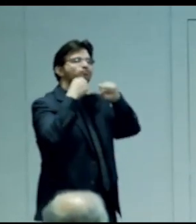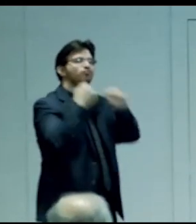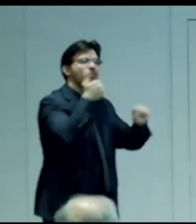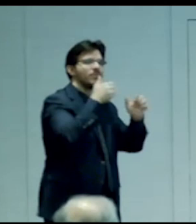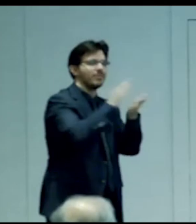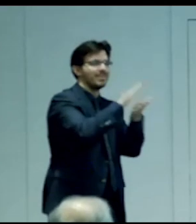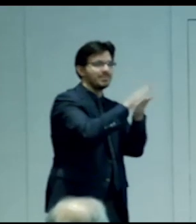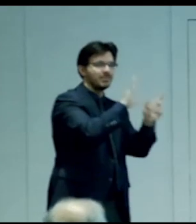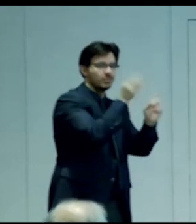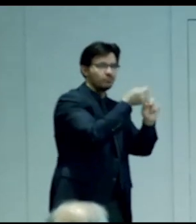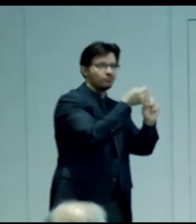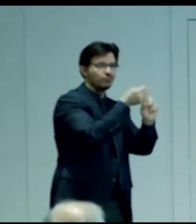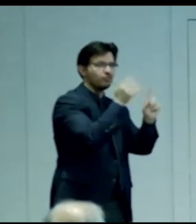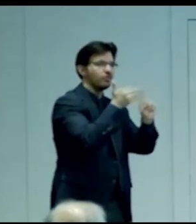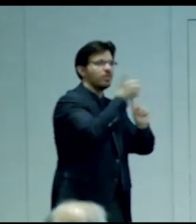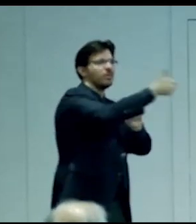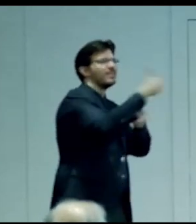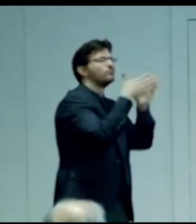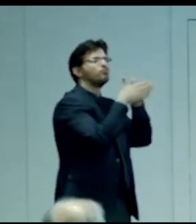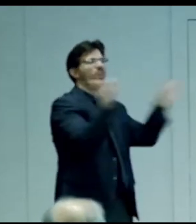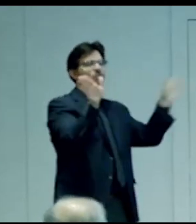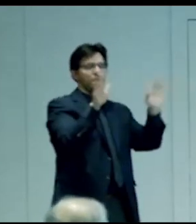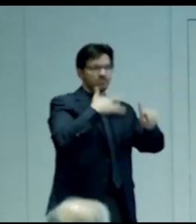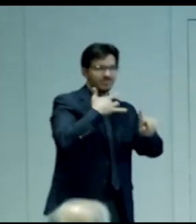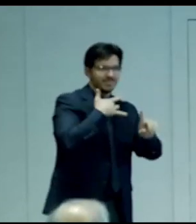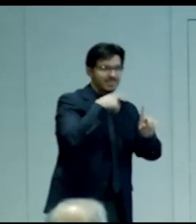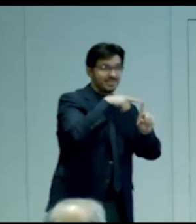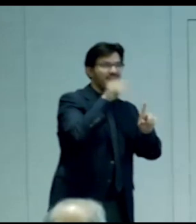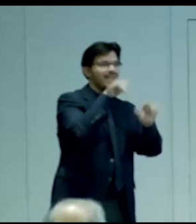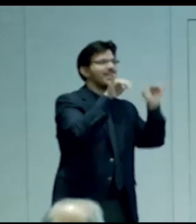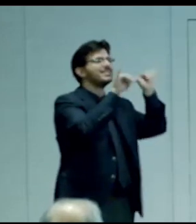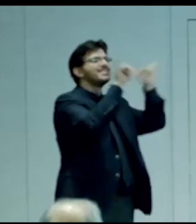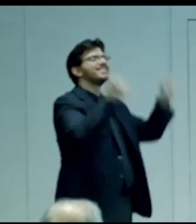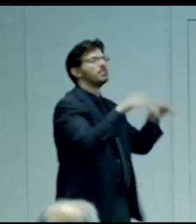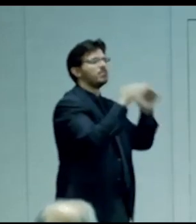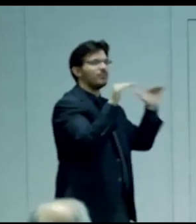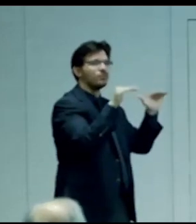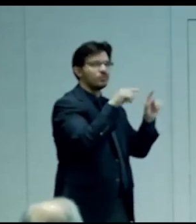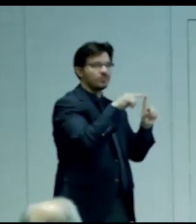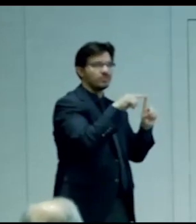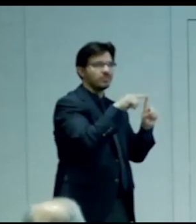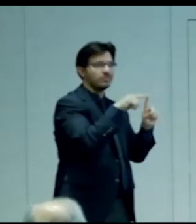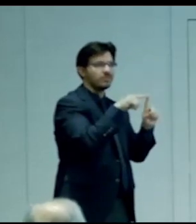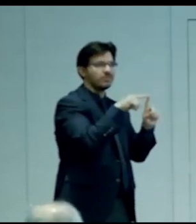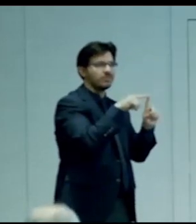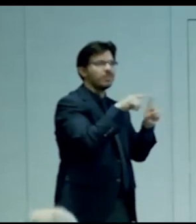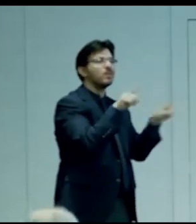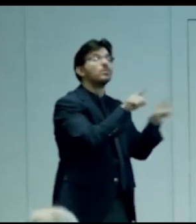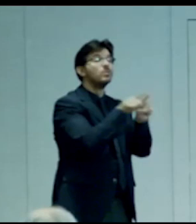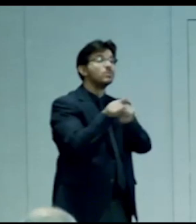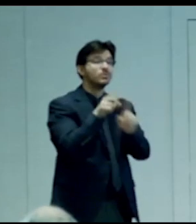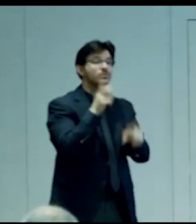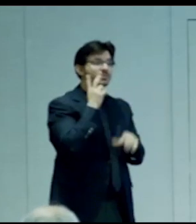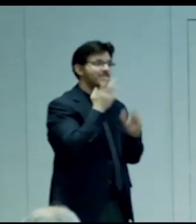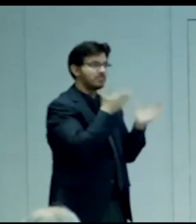culture in the general sense is at the system level. We also can see that the